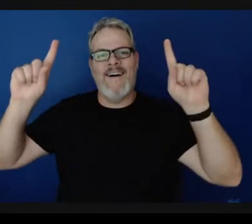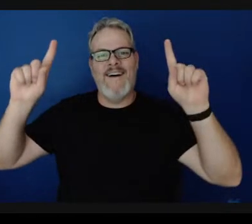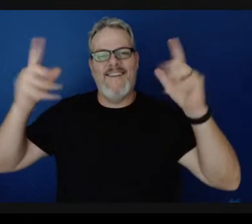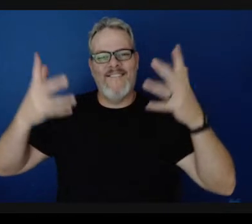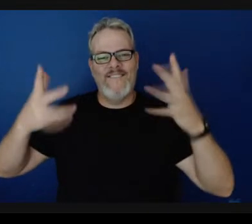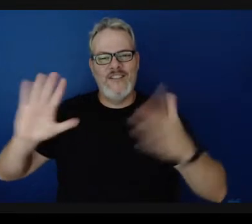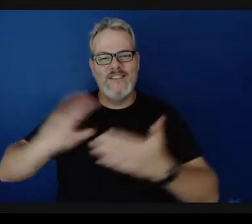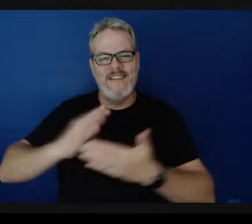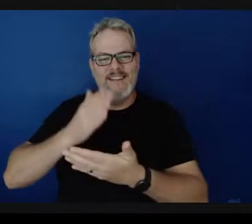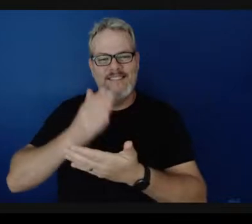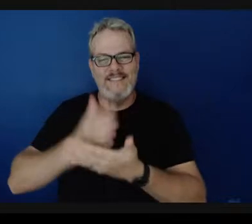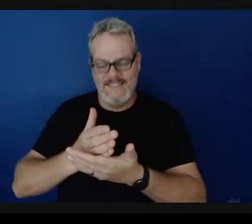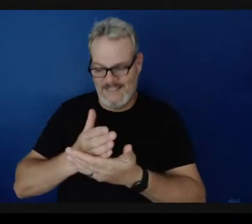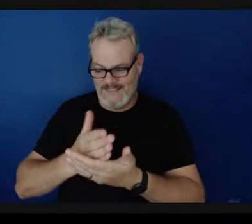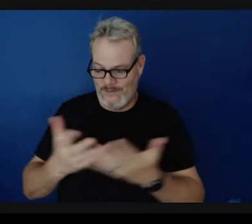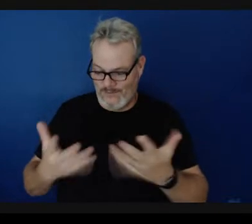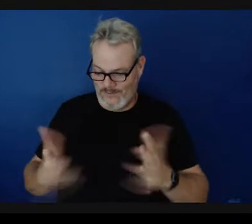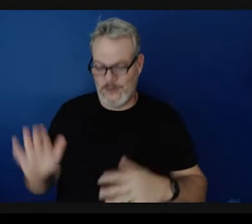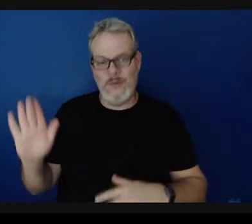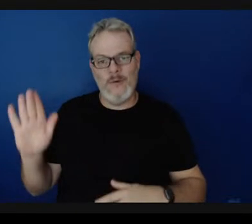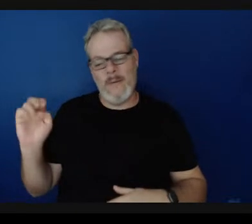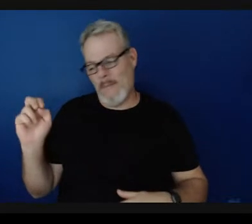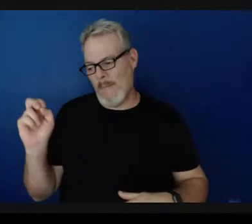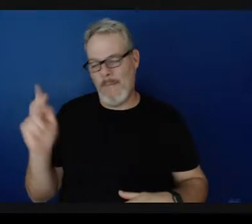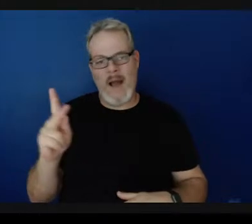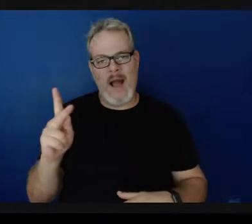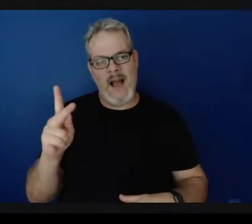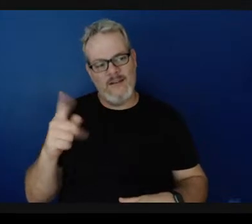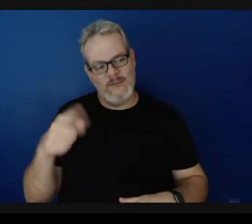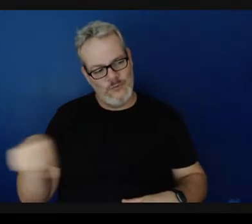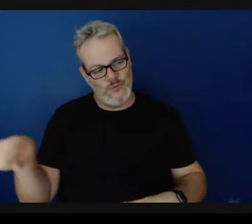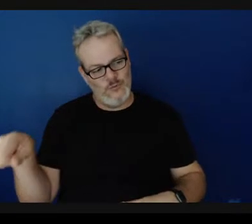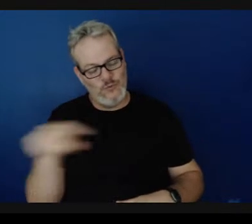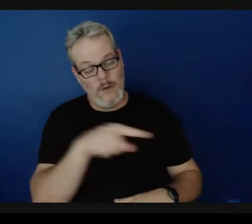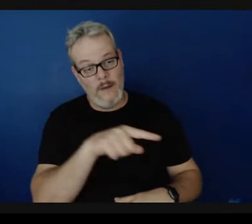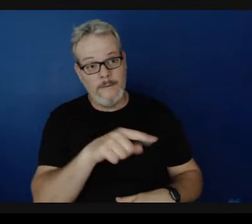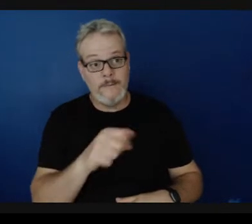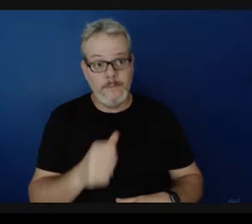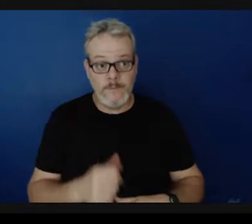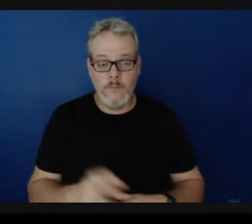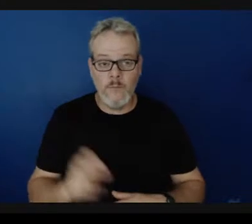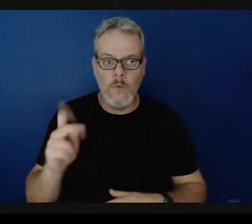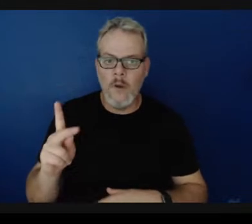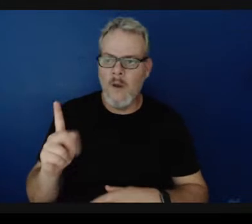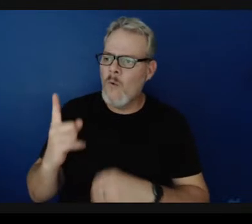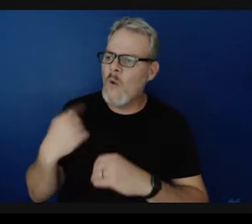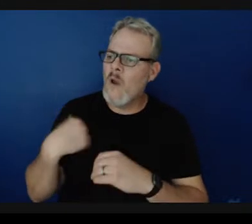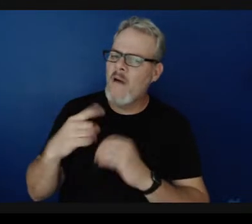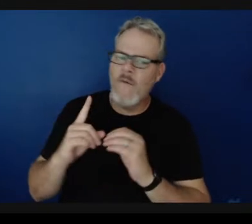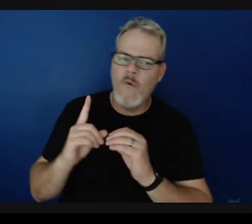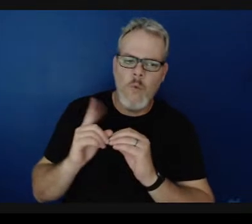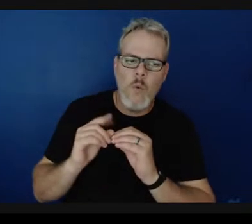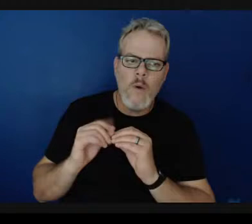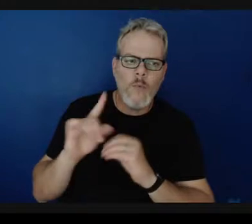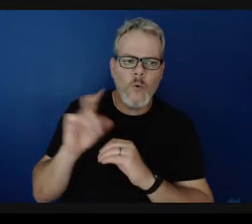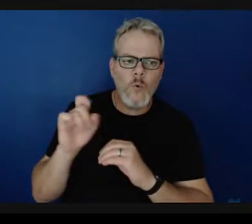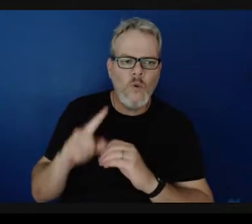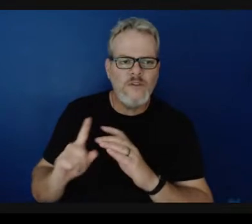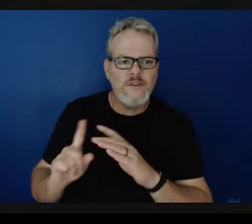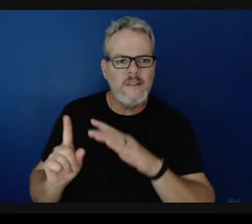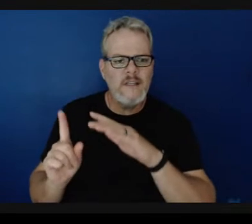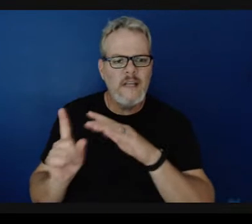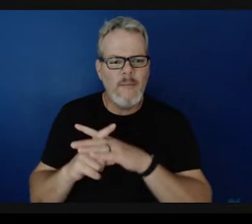yeah, back to you guys. Yeah, we do have one question that came through here, pretty relevant,